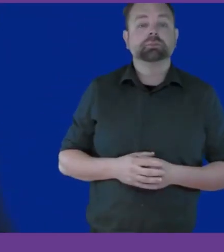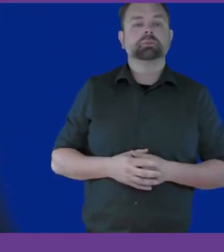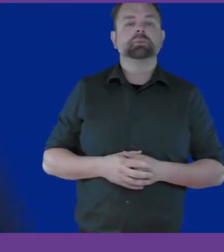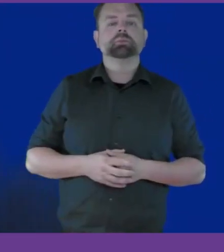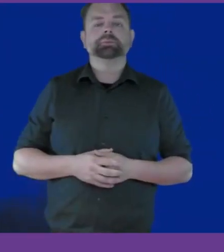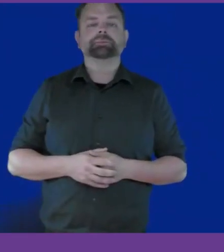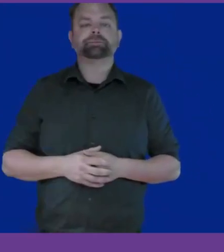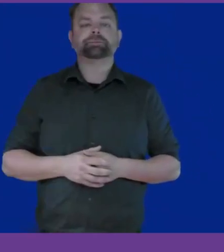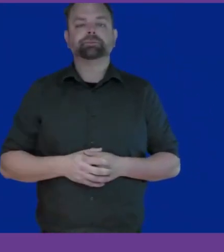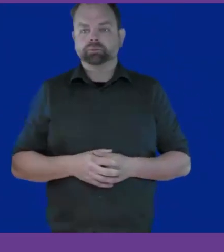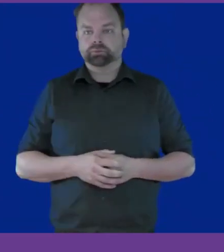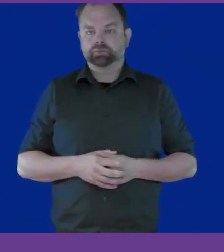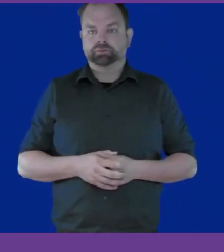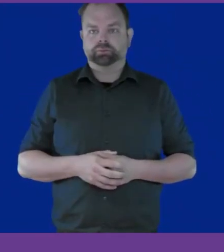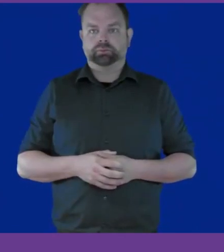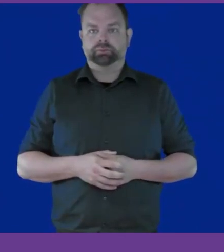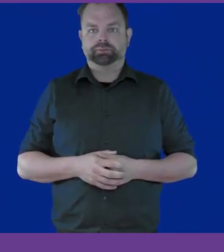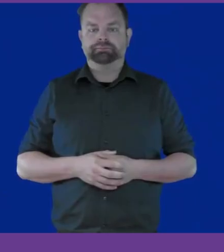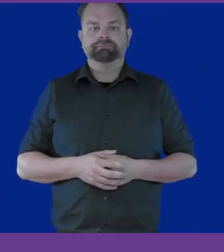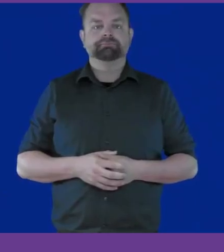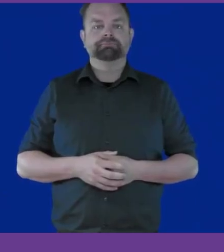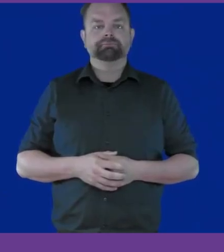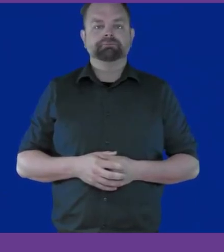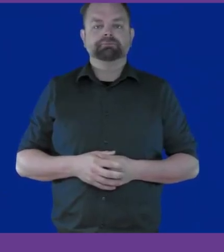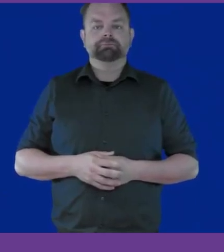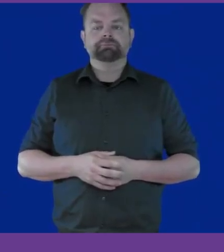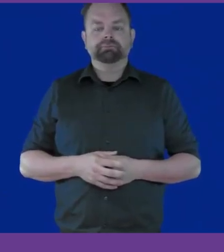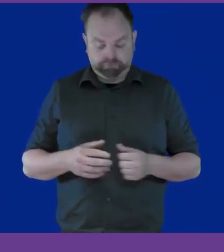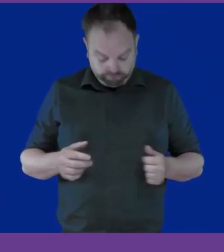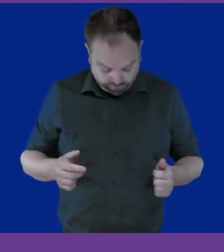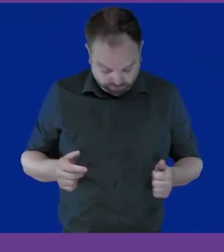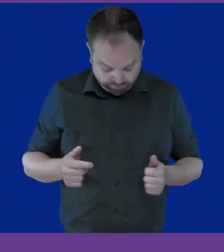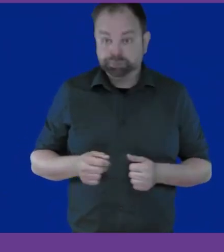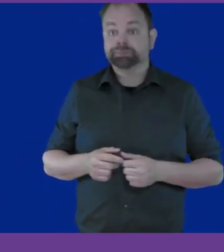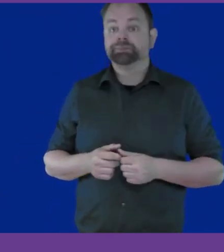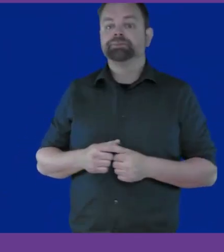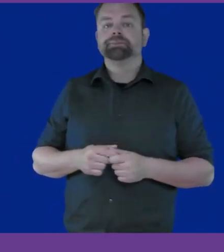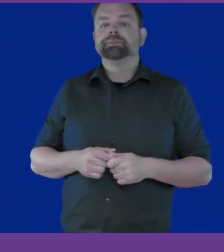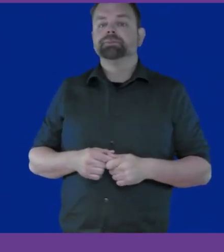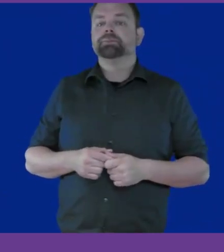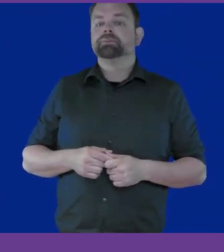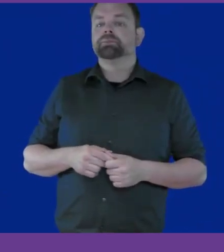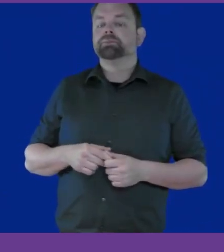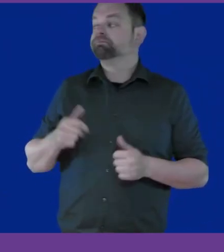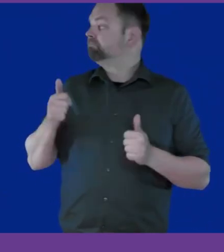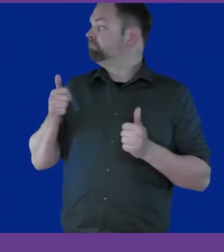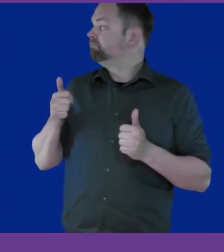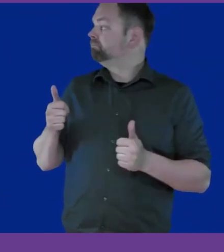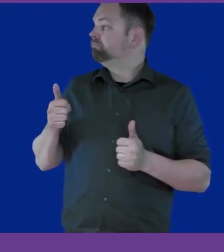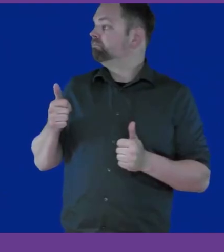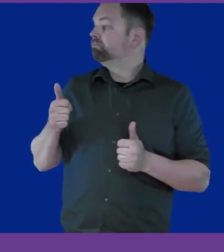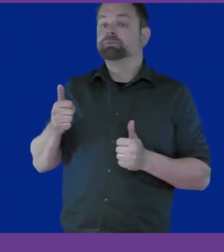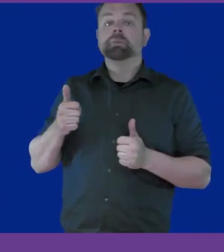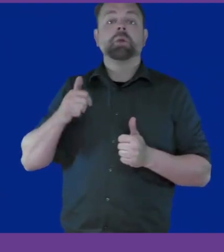Already listening to the opening remarks, I am inspired, and notably also by your story,